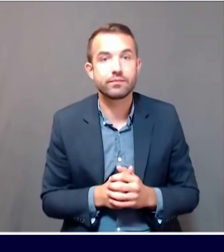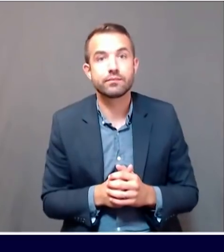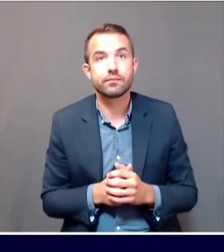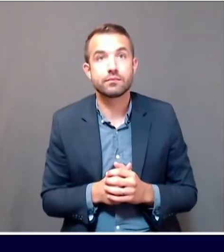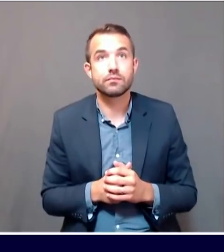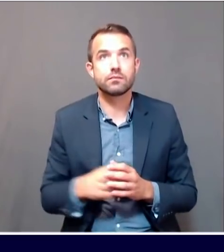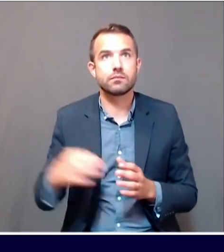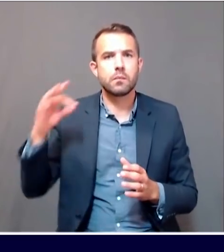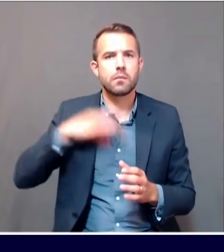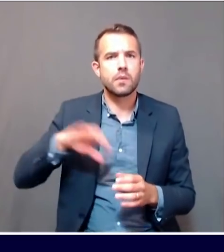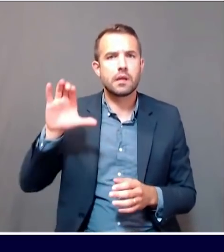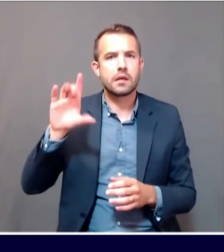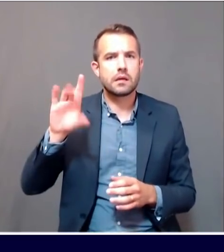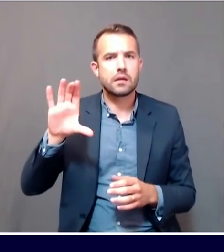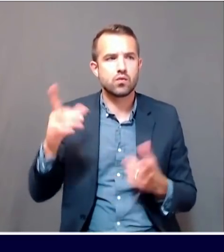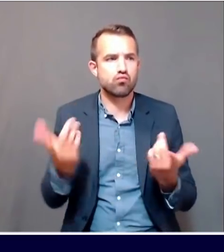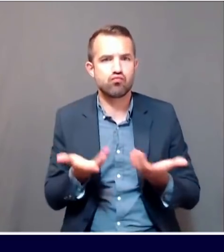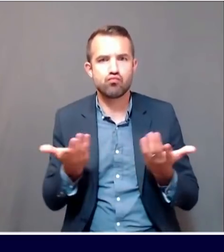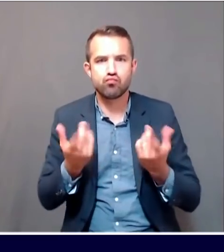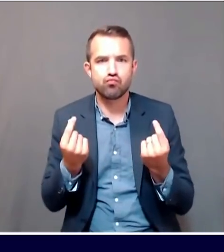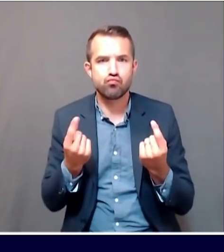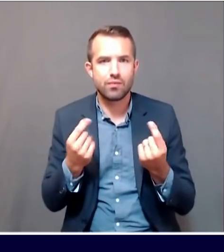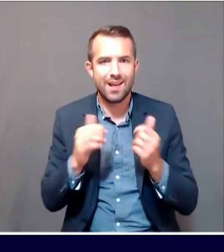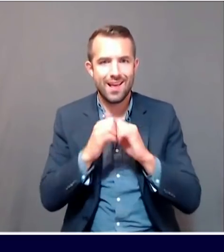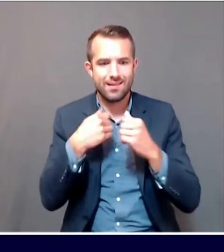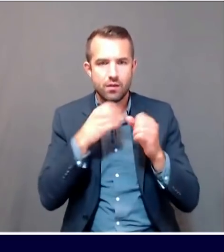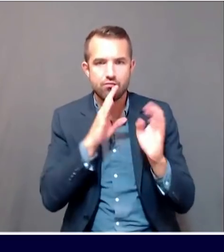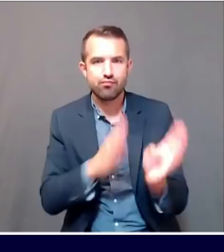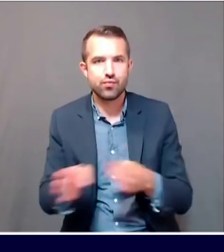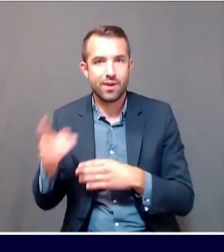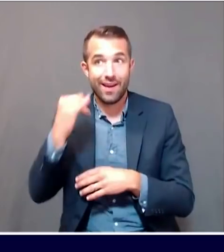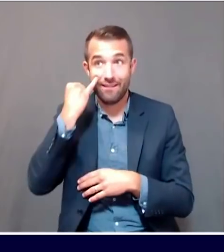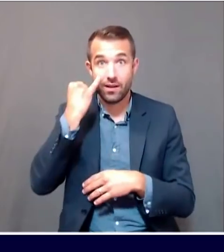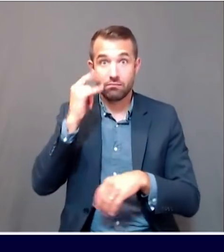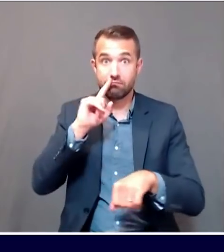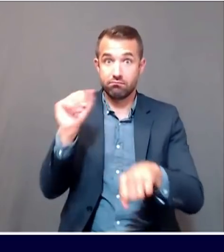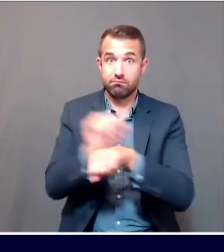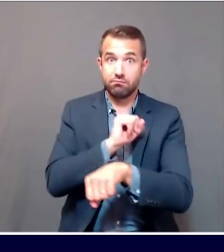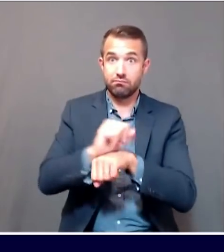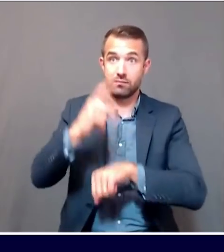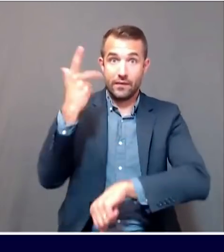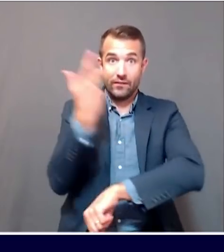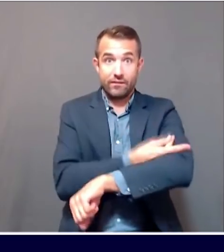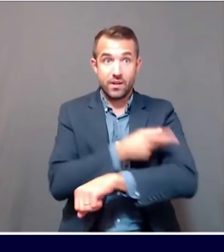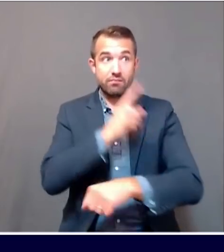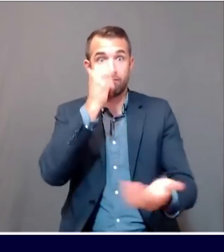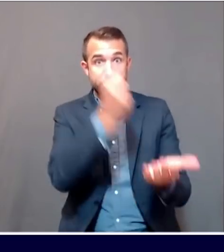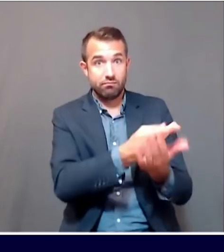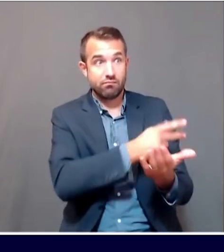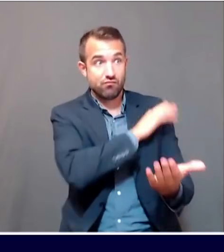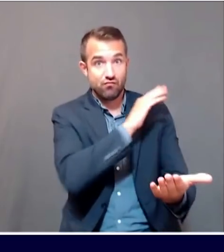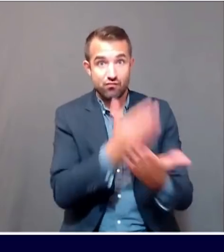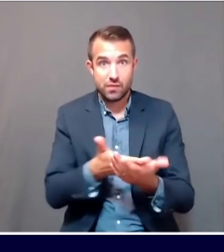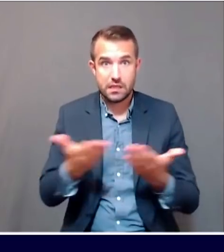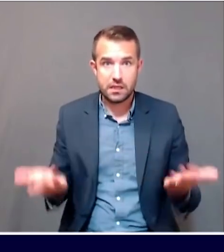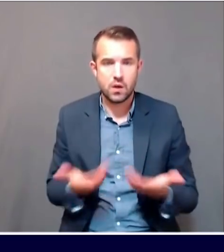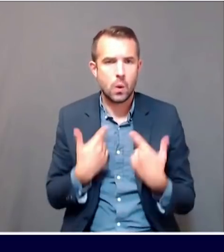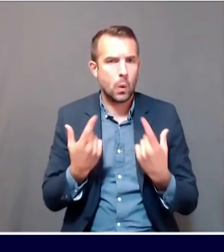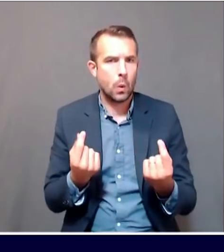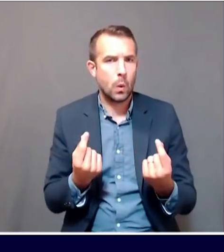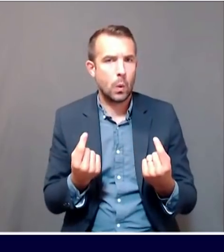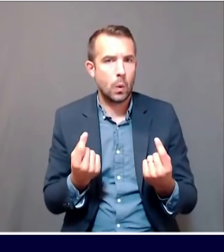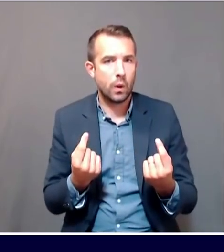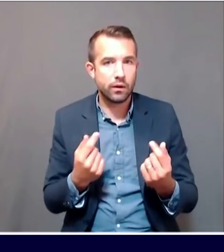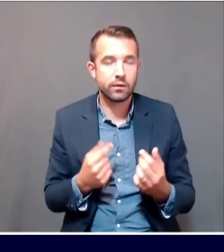to prepare for the potential arrival of any of these vaccines. Let me be clear, we're not waiting for a vaccine to